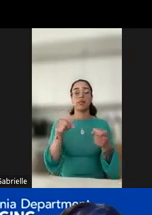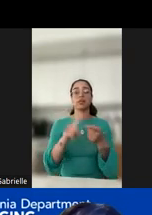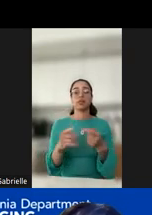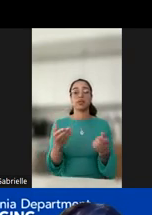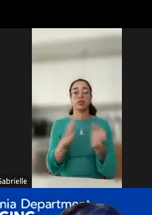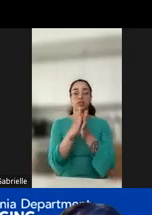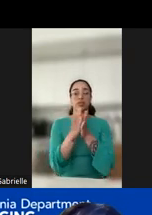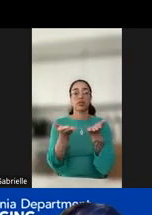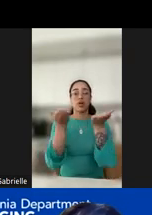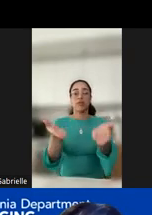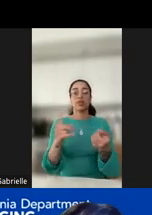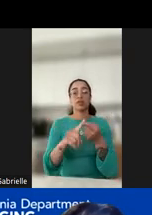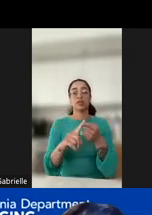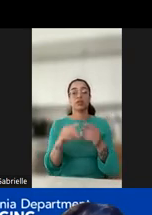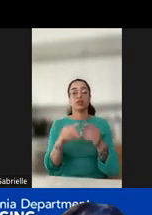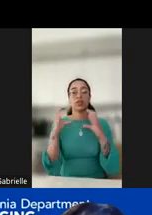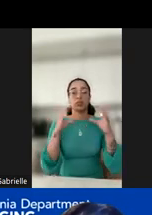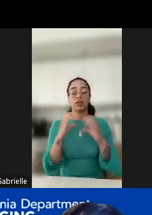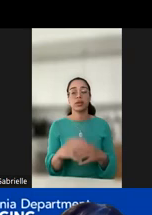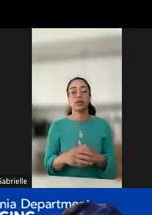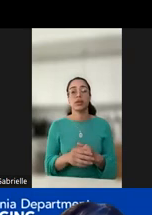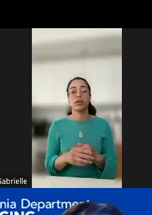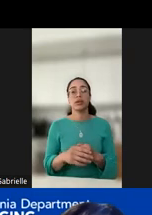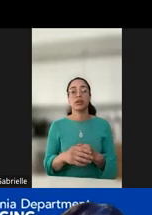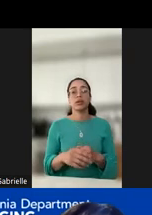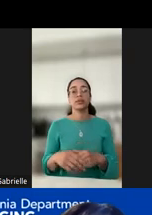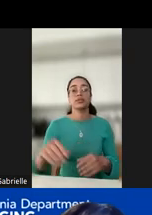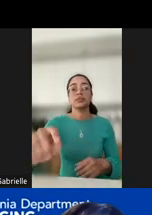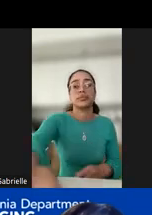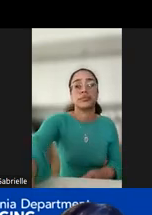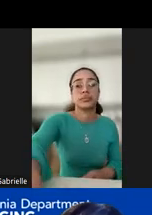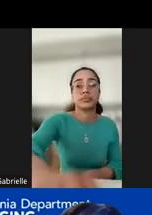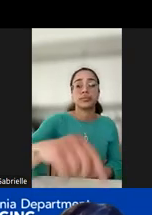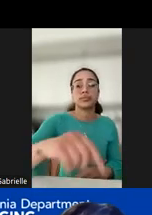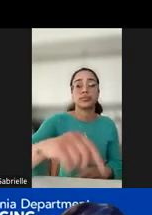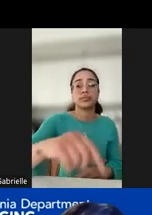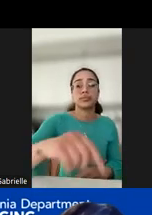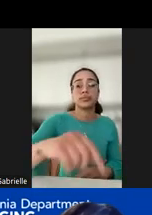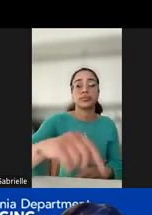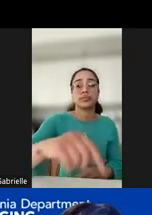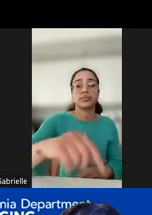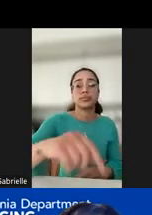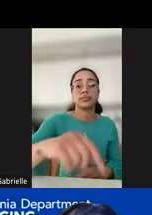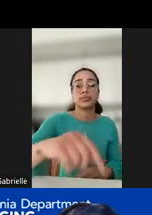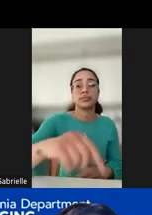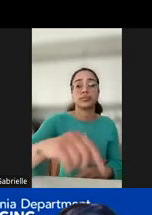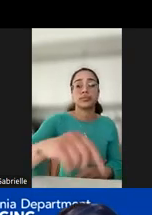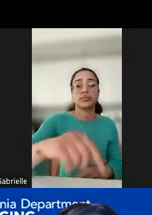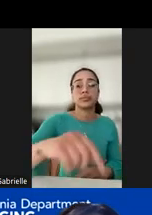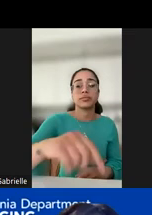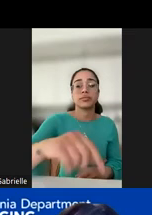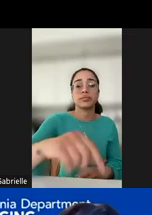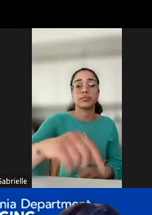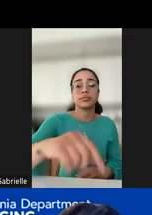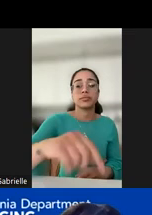executive officer at EACAD Senior Services, will be providing some historical context and giving us